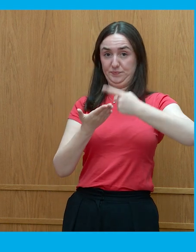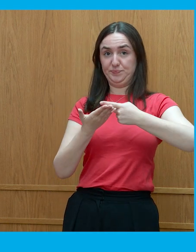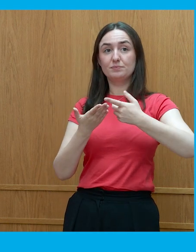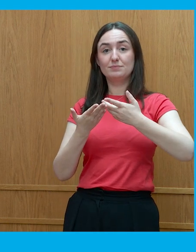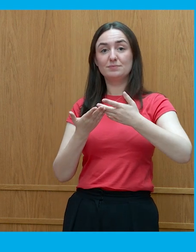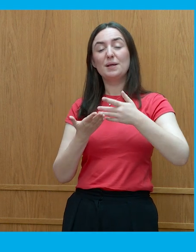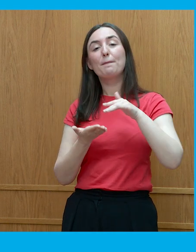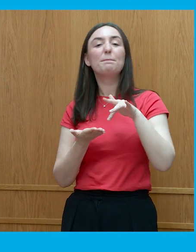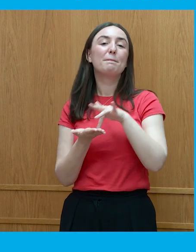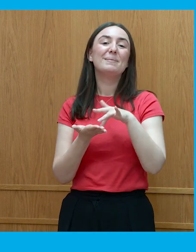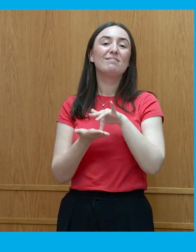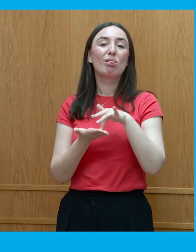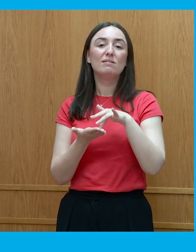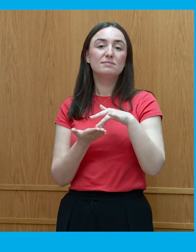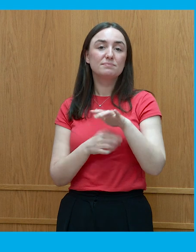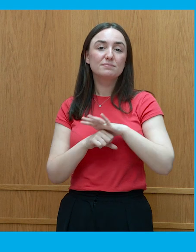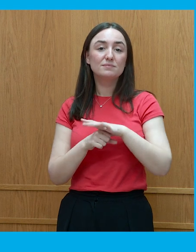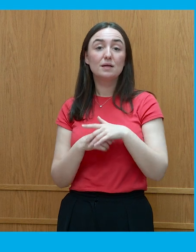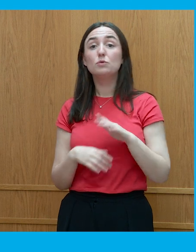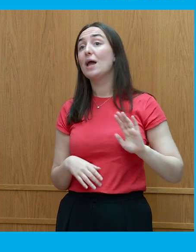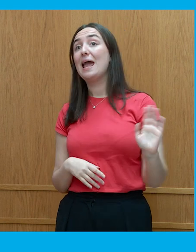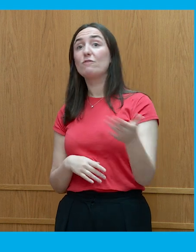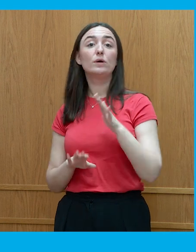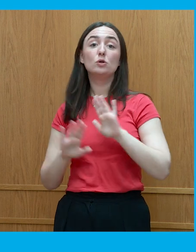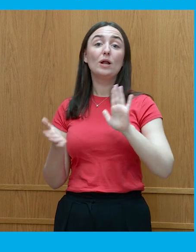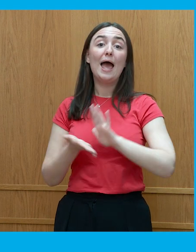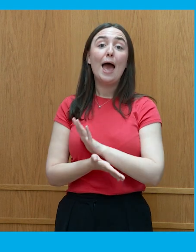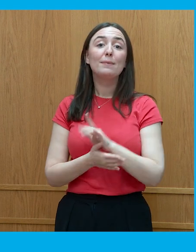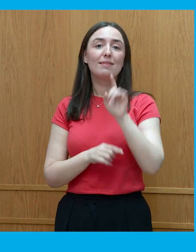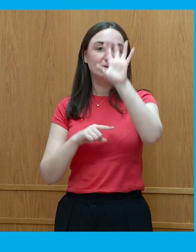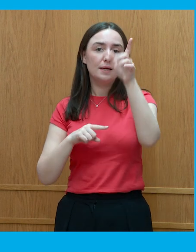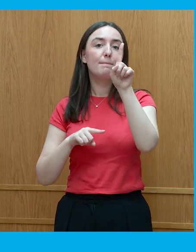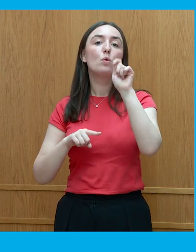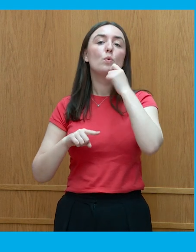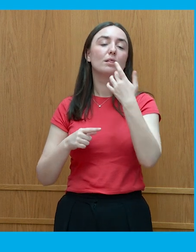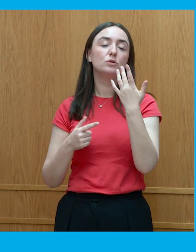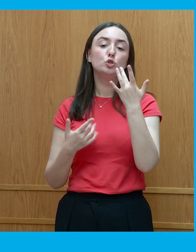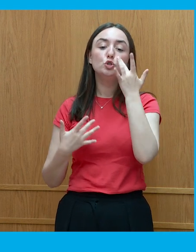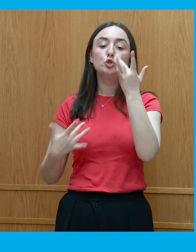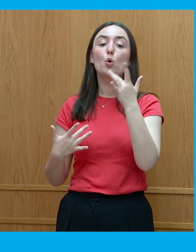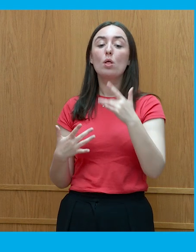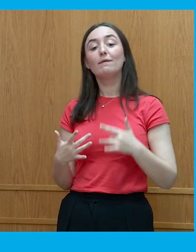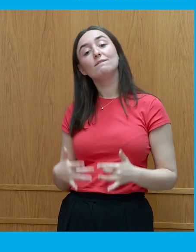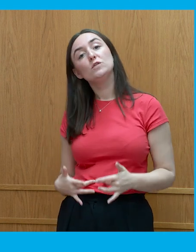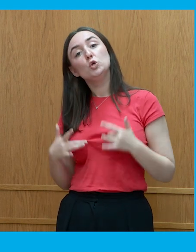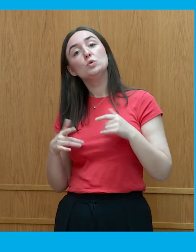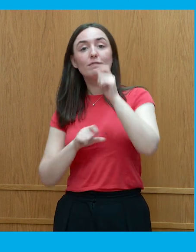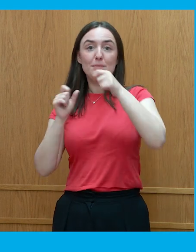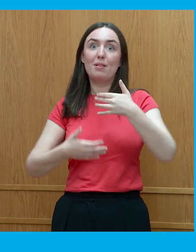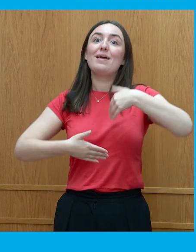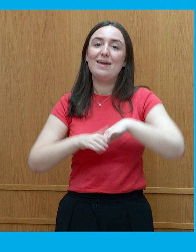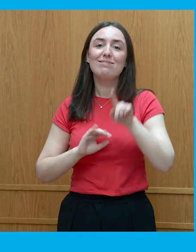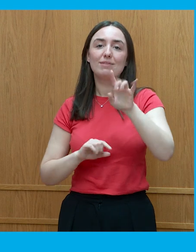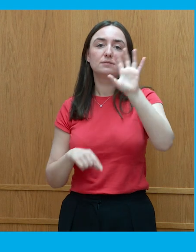ground position that, while not everybody is happy with in that state, will reflect the views of the people of that state. It may